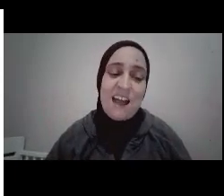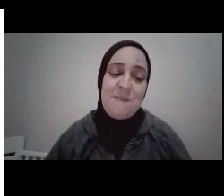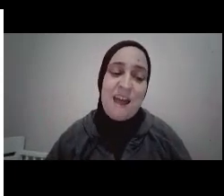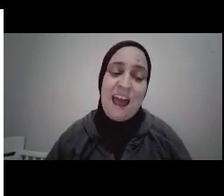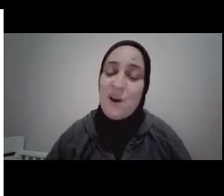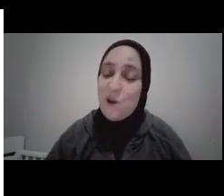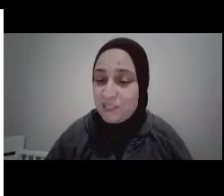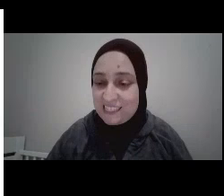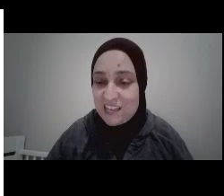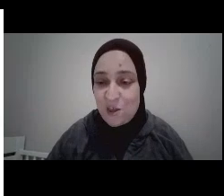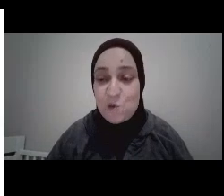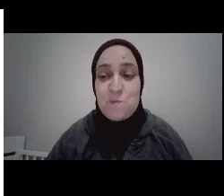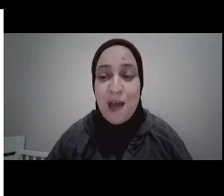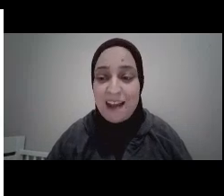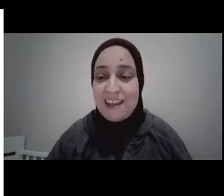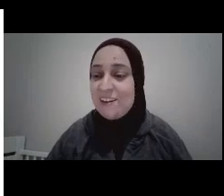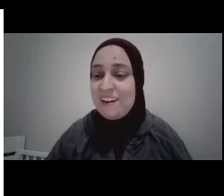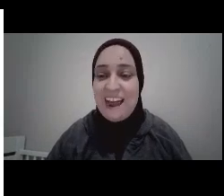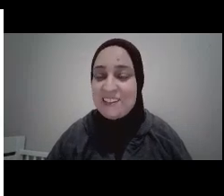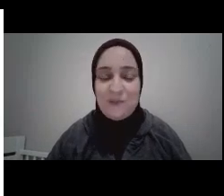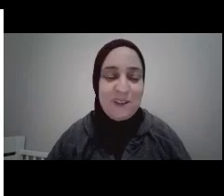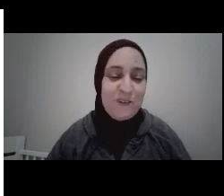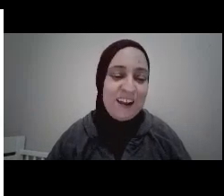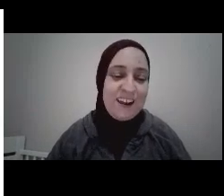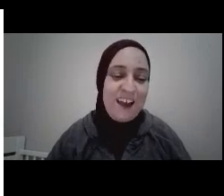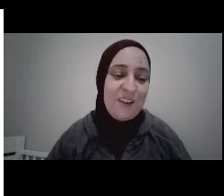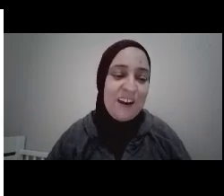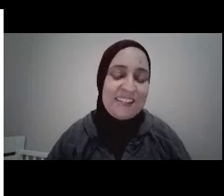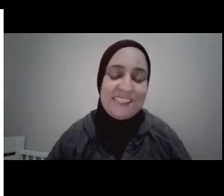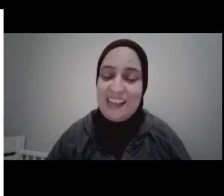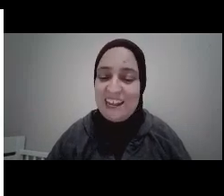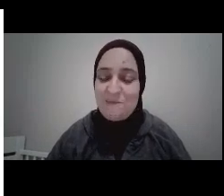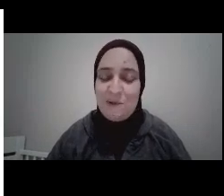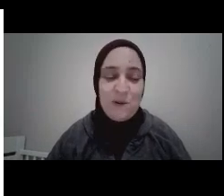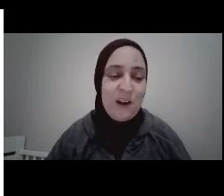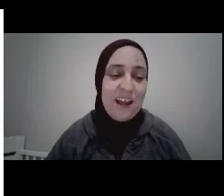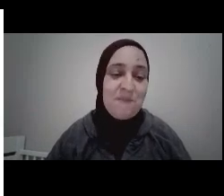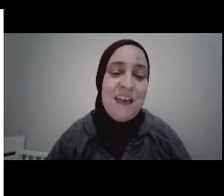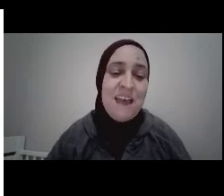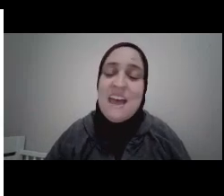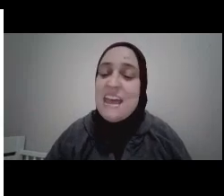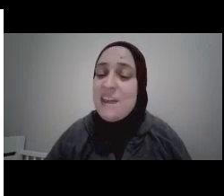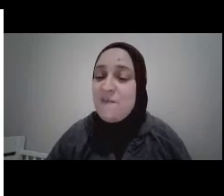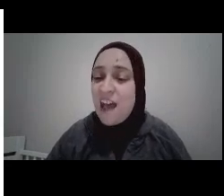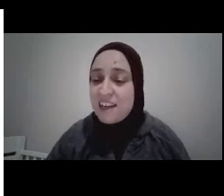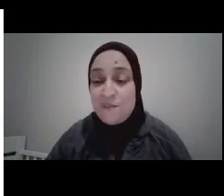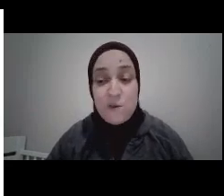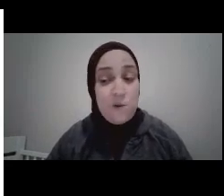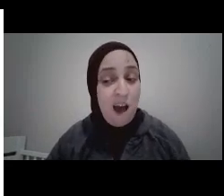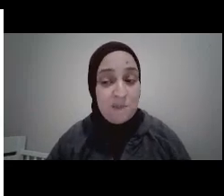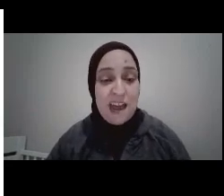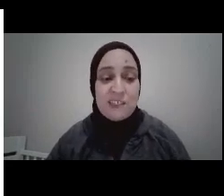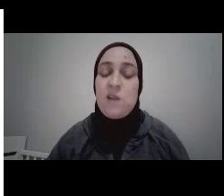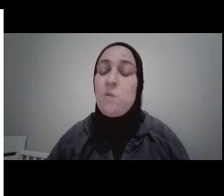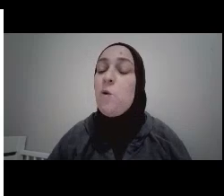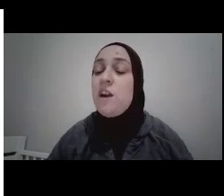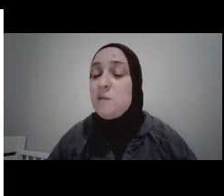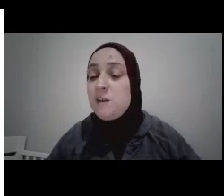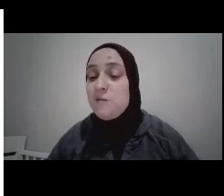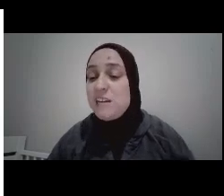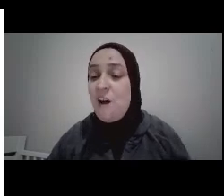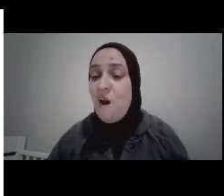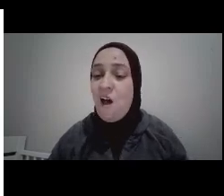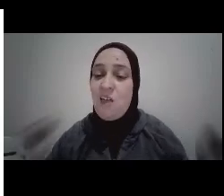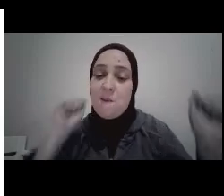story time, and I hope to see you back here next week for another exciting program. In fact, if you come next week, we're